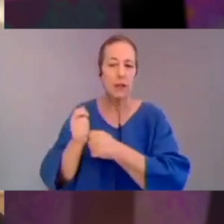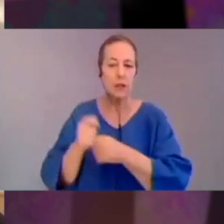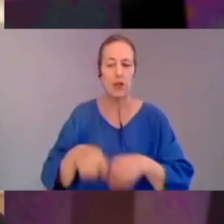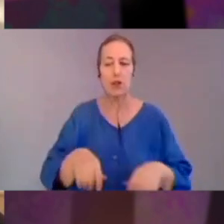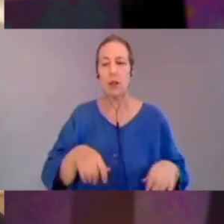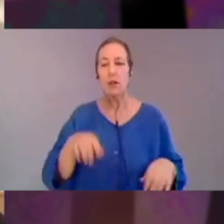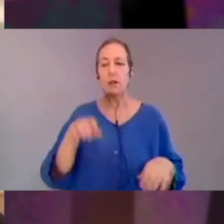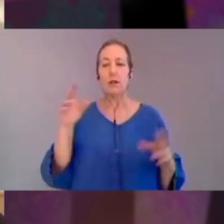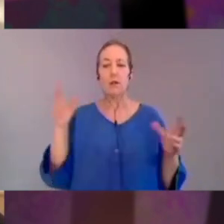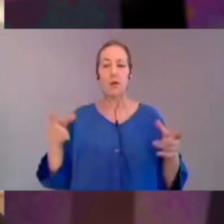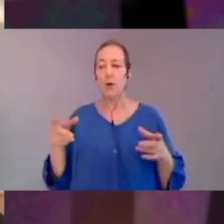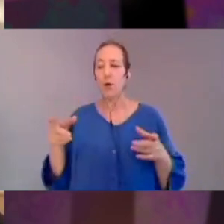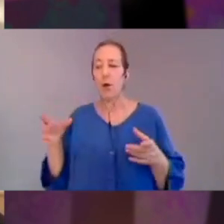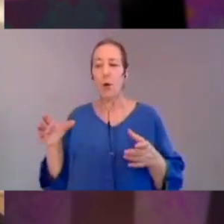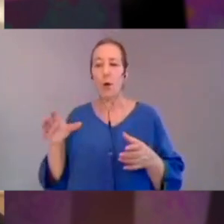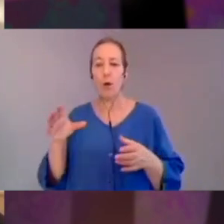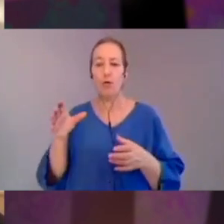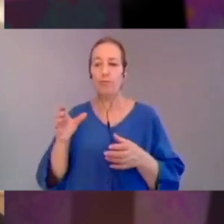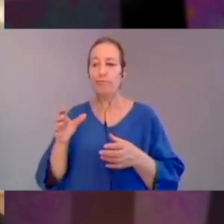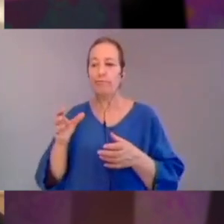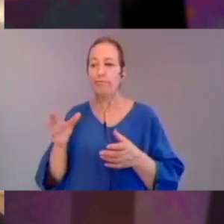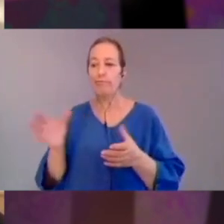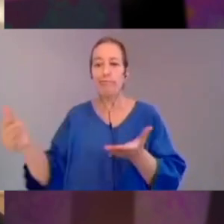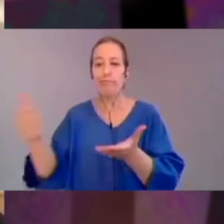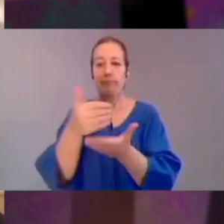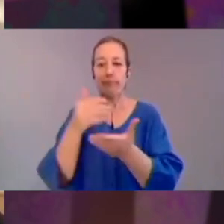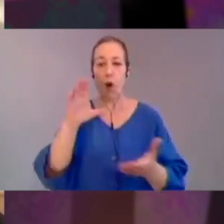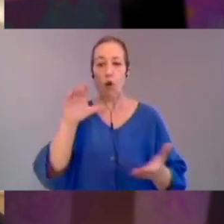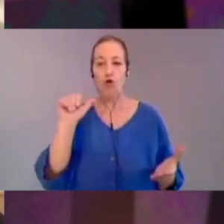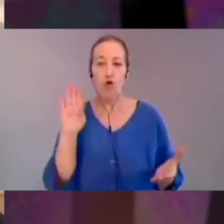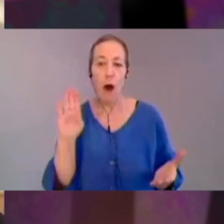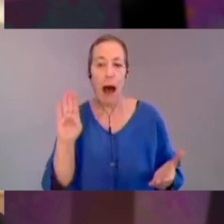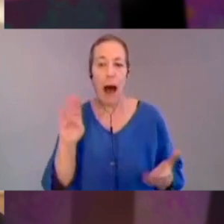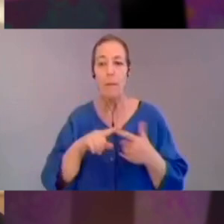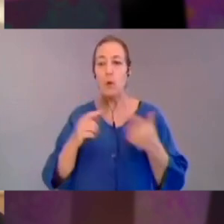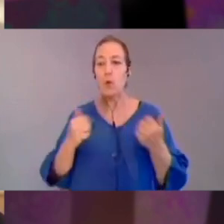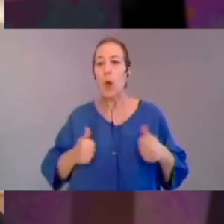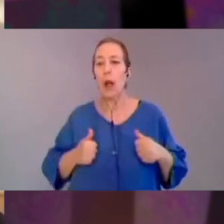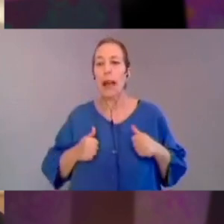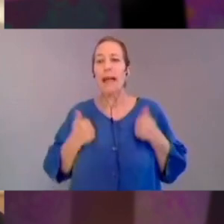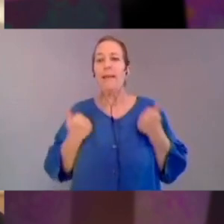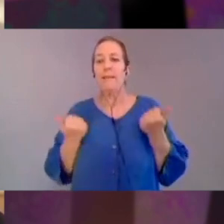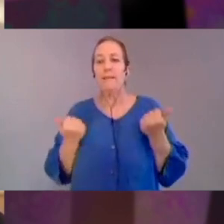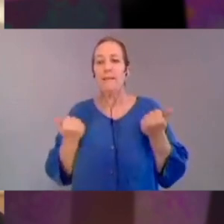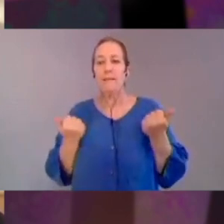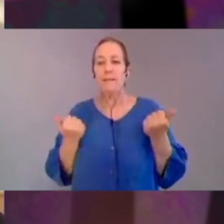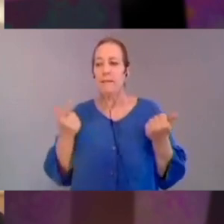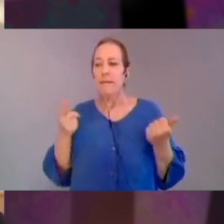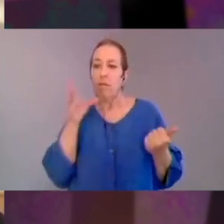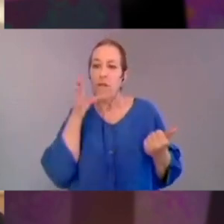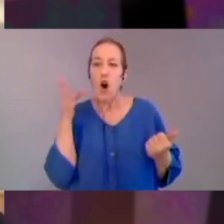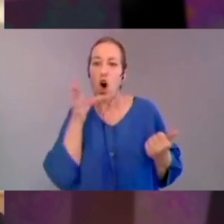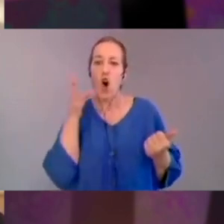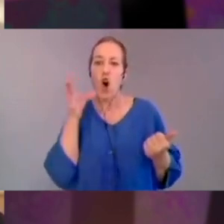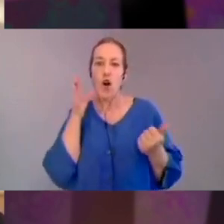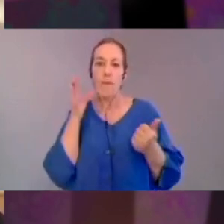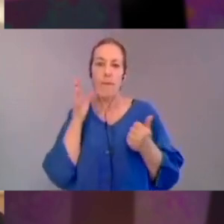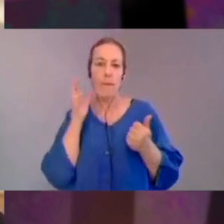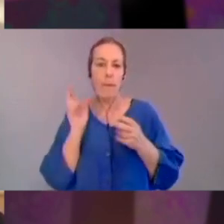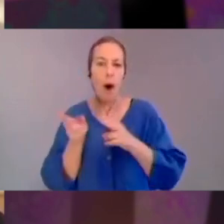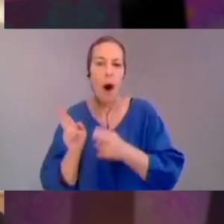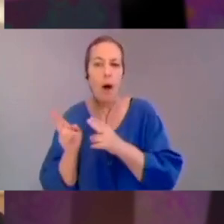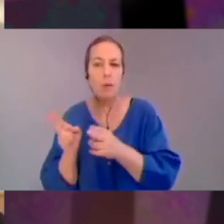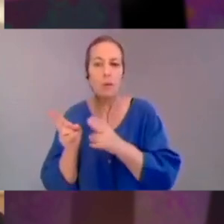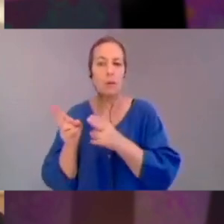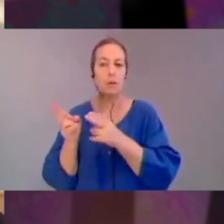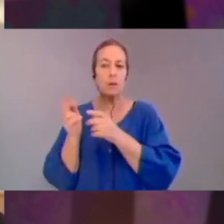sustenance. I forget what they call it. They farmed, you know, they hunted, they fished together with the Chamorro